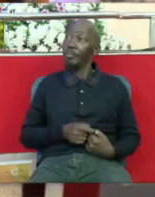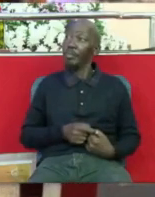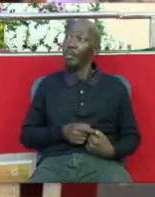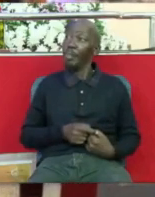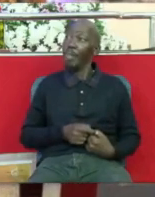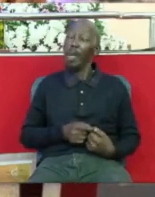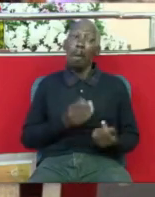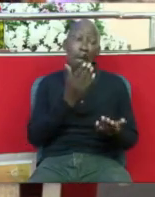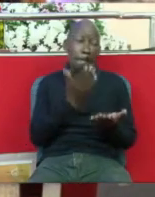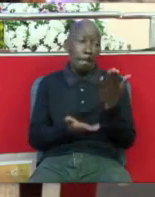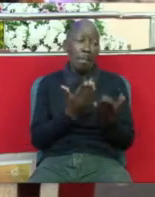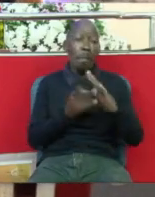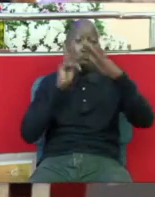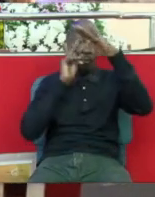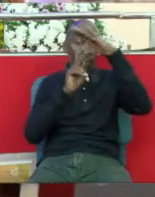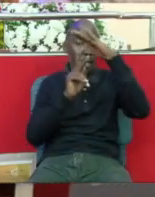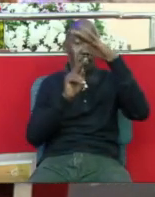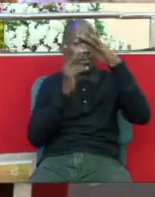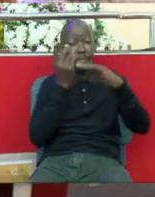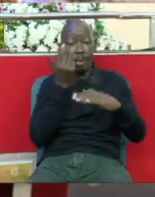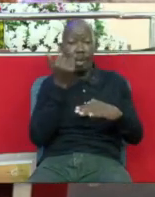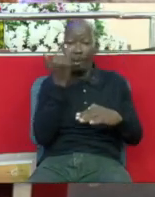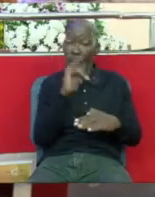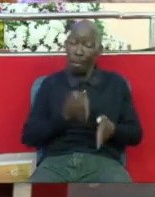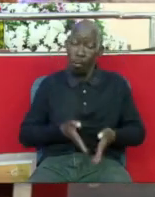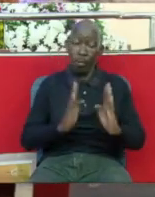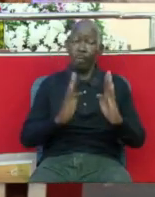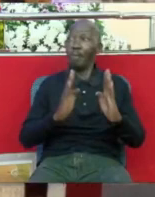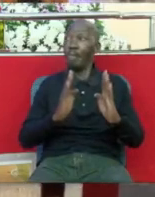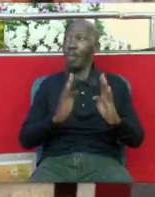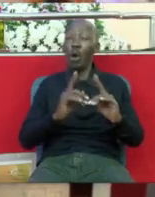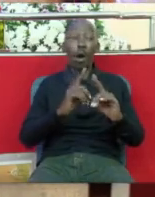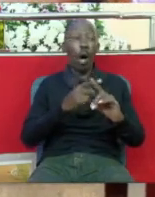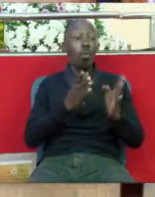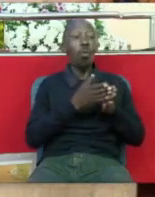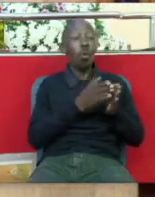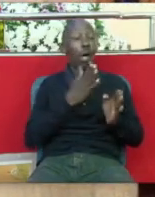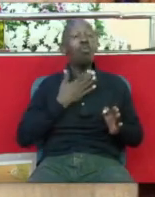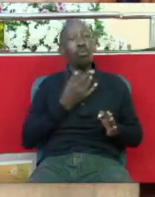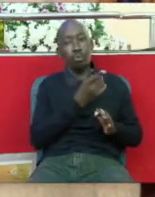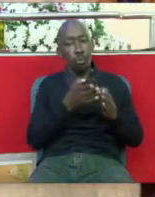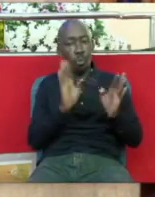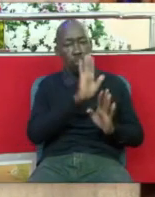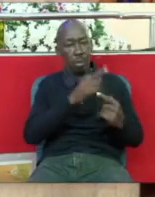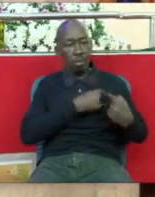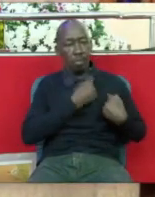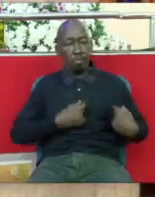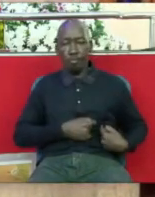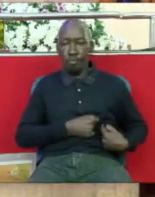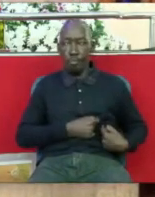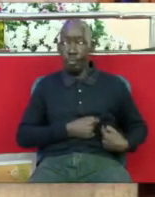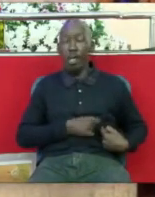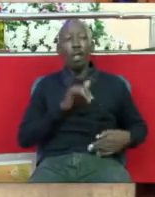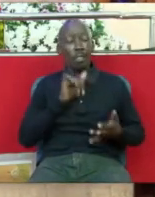May be prophetic to someone. Laweza likawa ni la unabii kwa mtu. So I want you to open your heart. Na hivyo basi nataka ufungue moyo wako. That you may